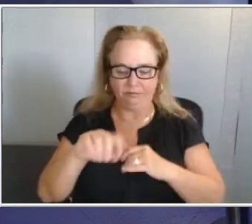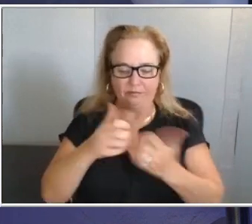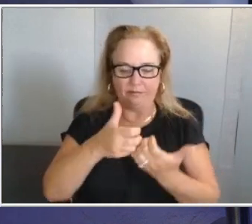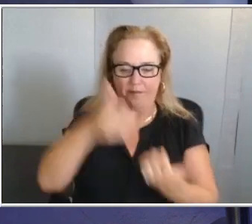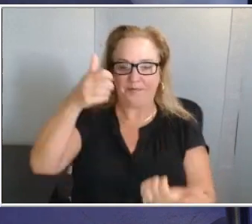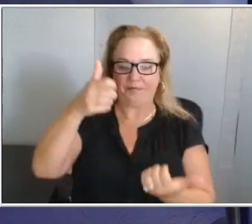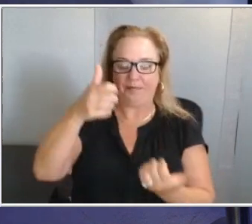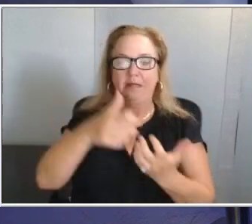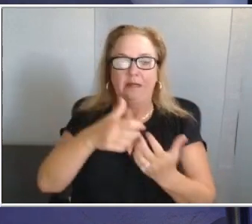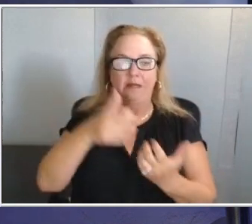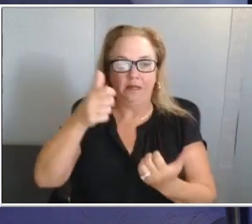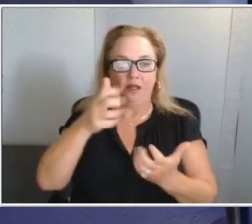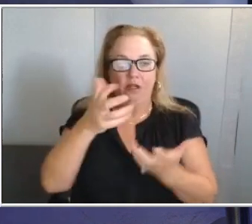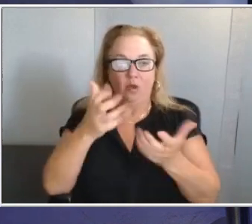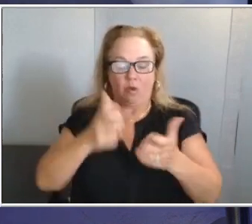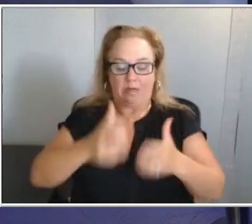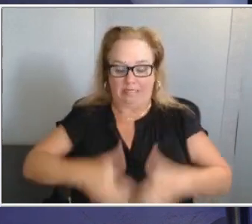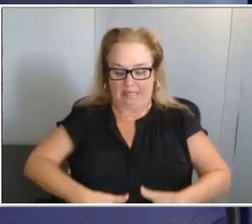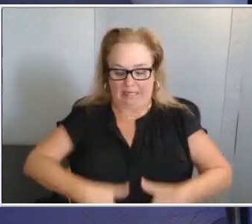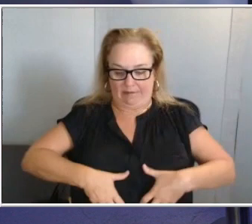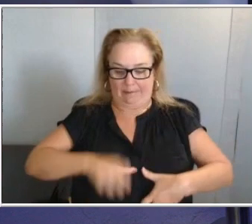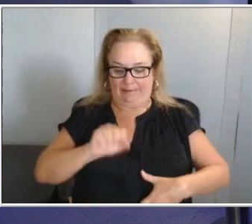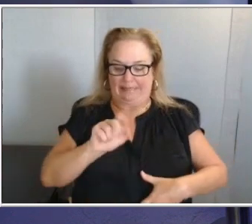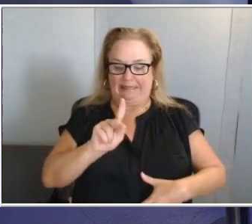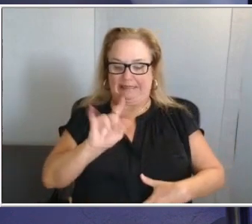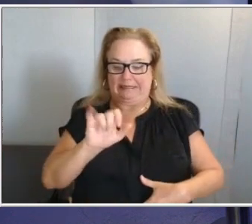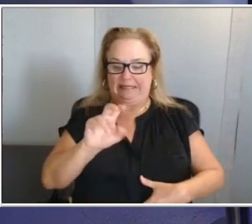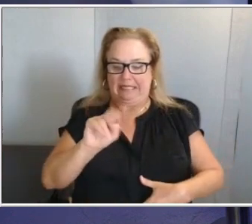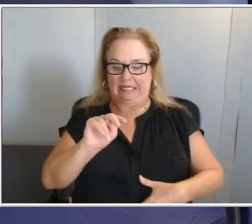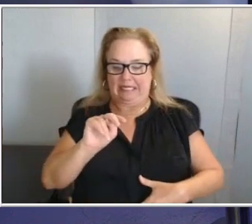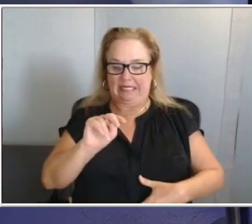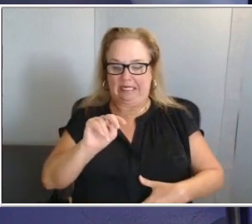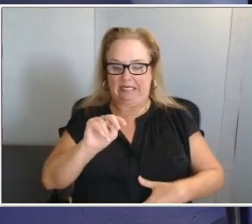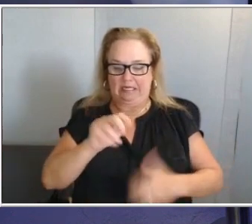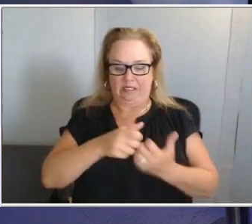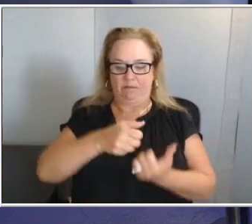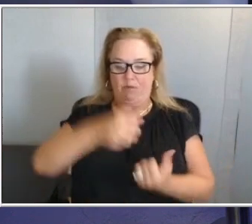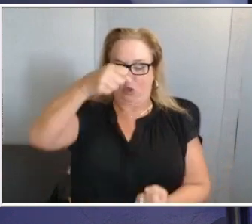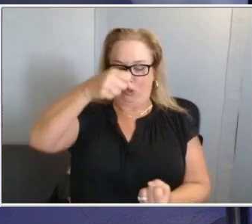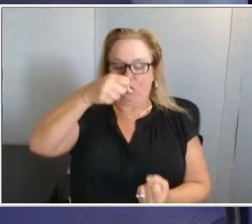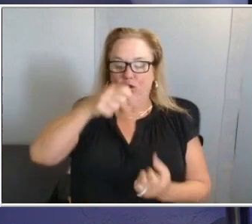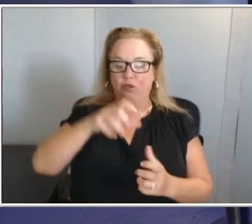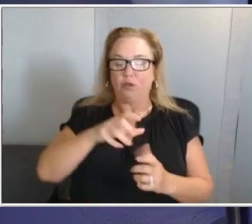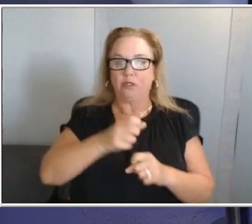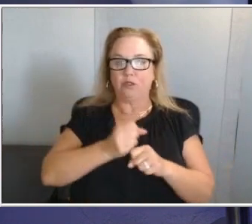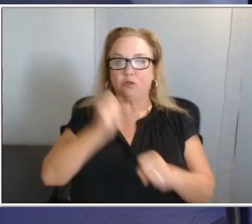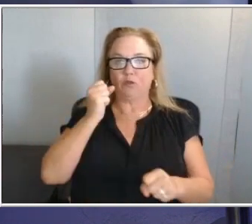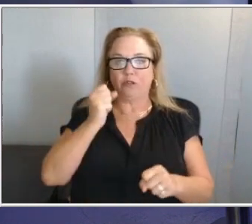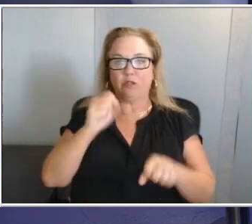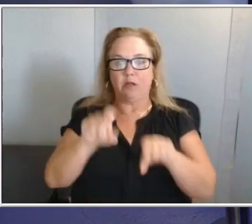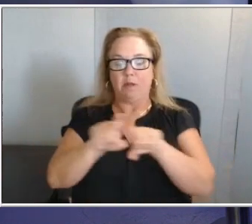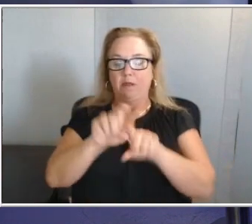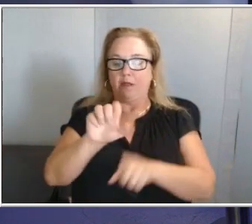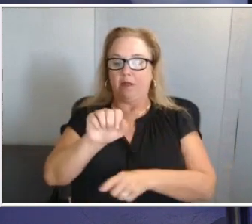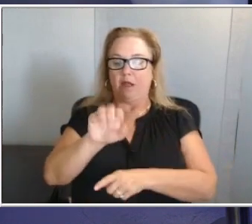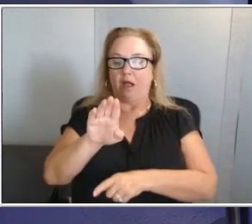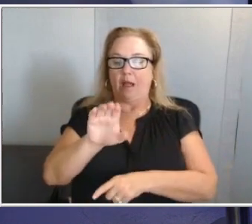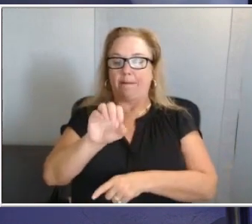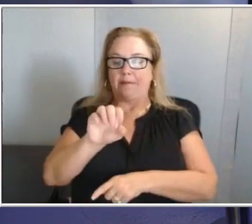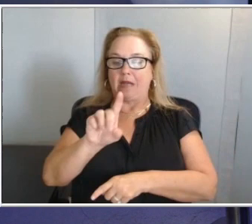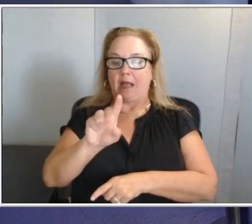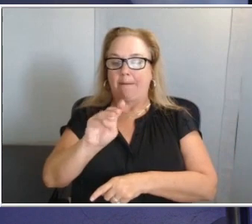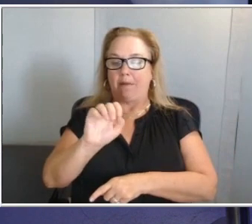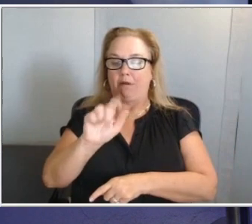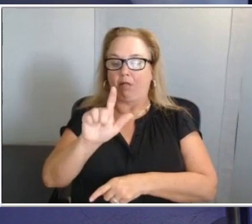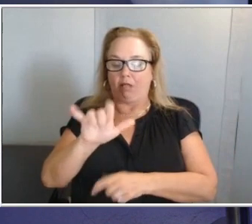So you want to lift up the skin to be able to pull it down and stretch it, but then also with the abdominoplasty portion, you can correct